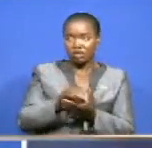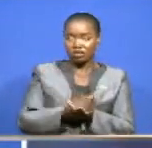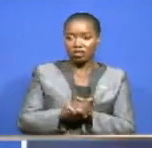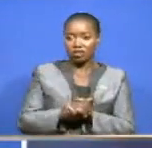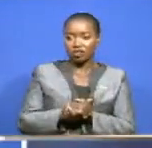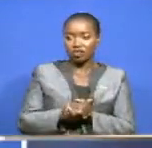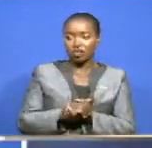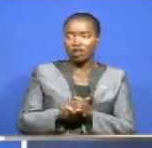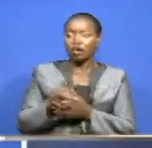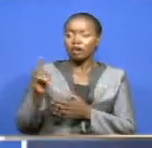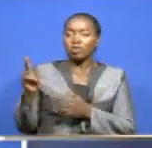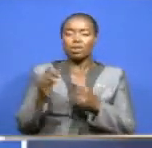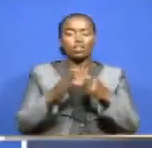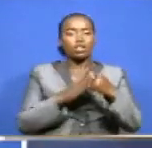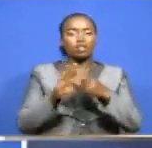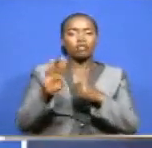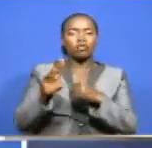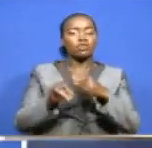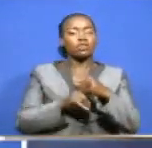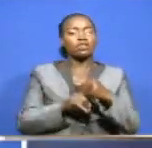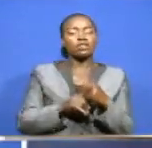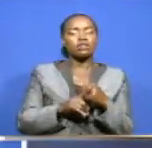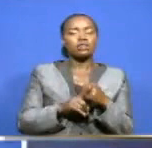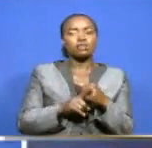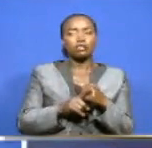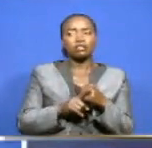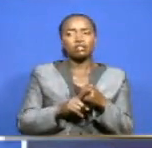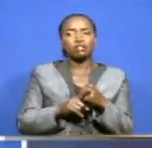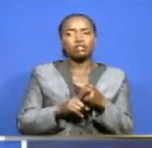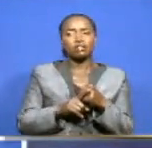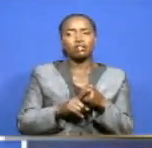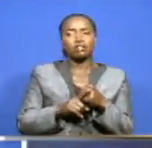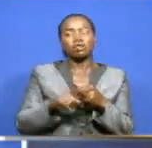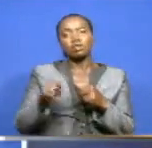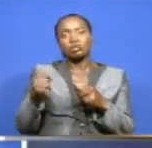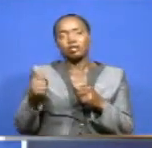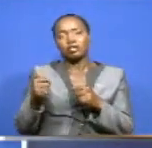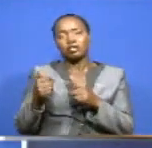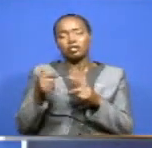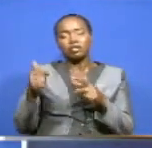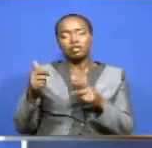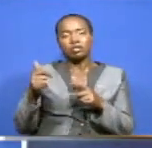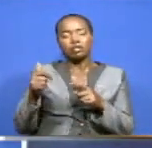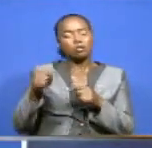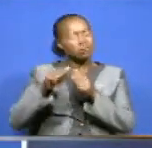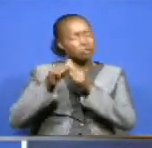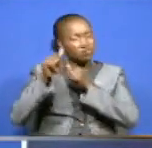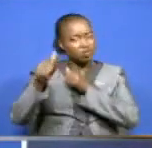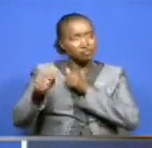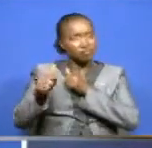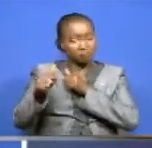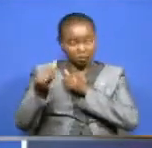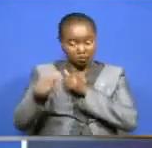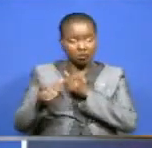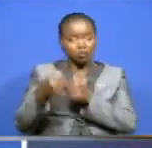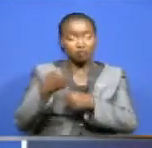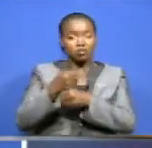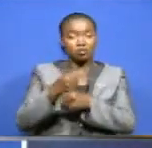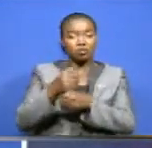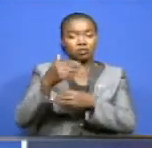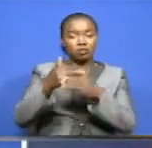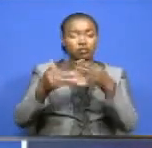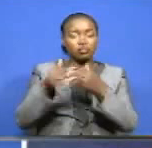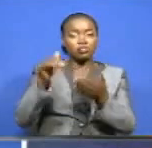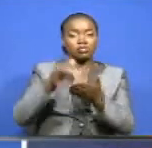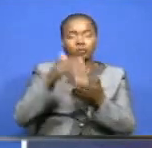46. Kwa hiyo, na ingine kutoka hapa kwenda mulika, tunataka hii yetu itengenezwa kwa sababu